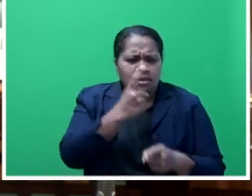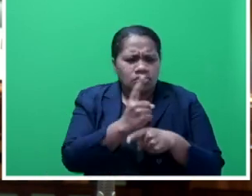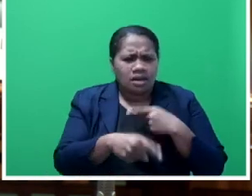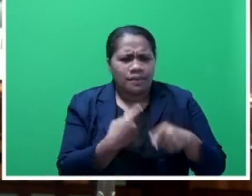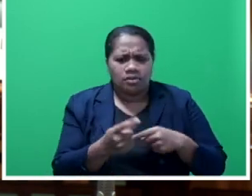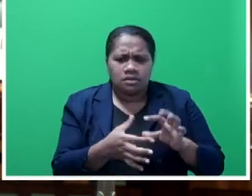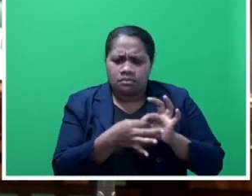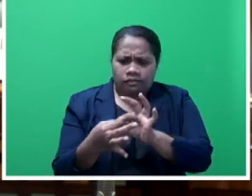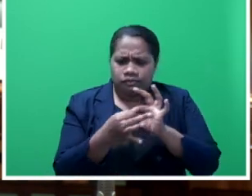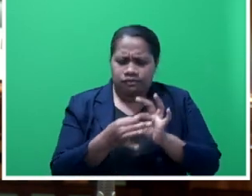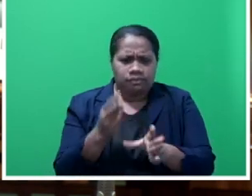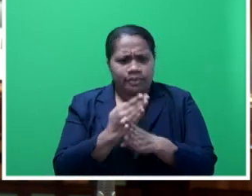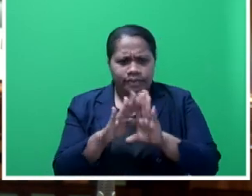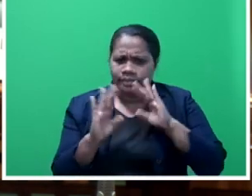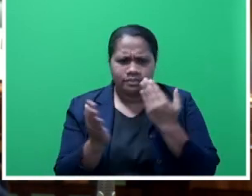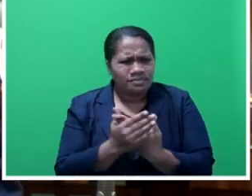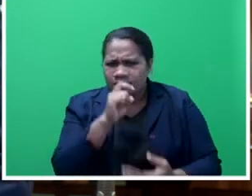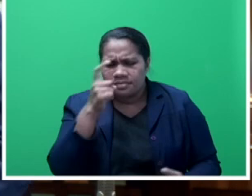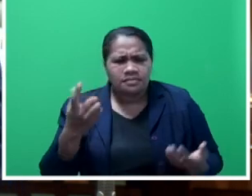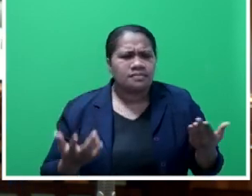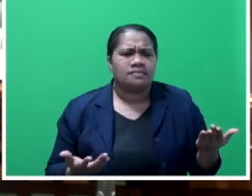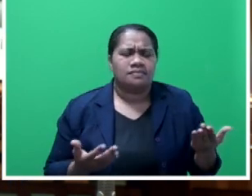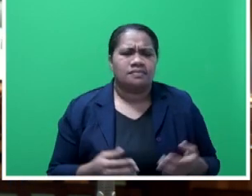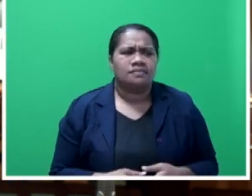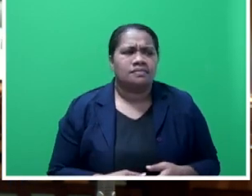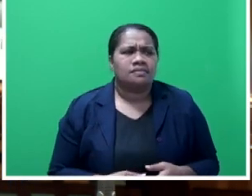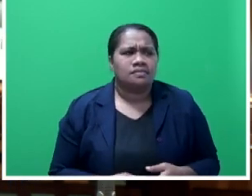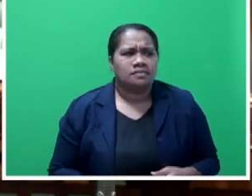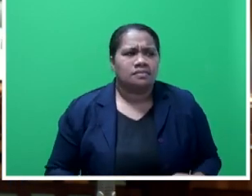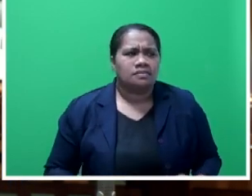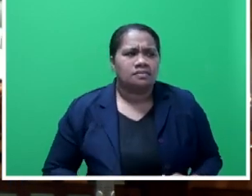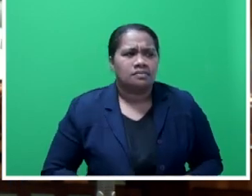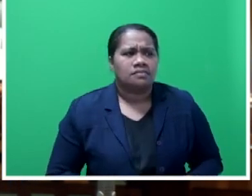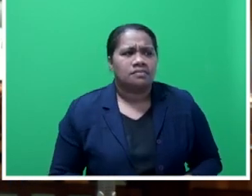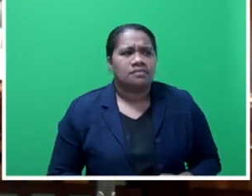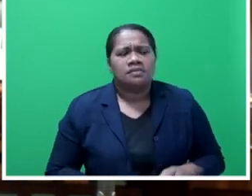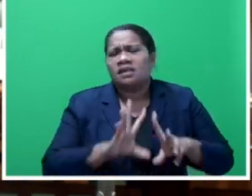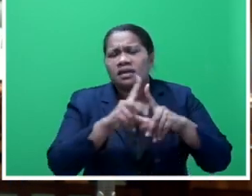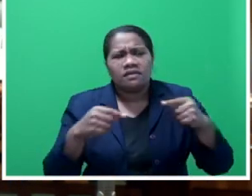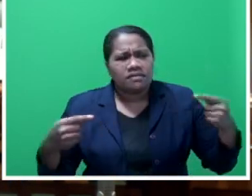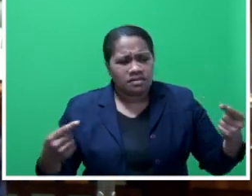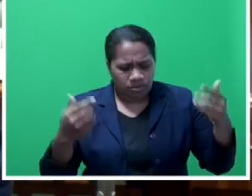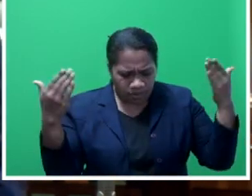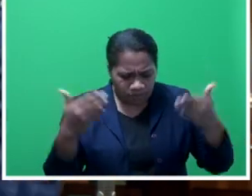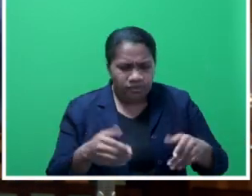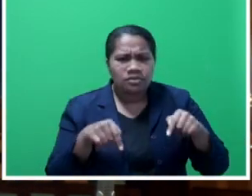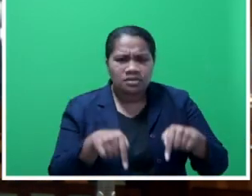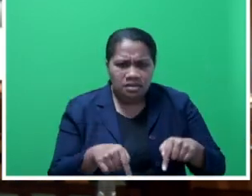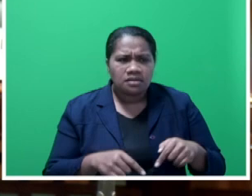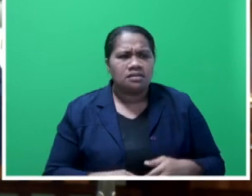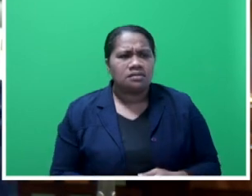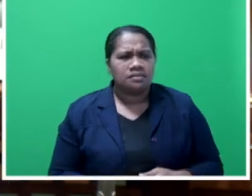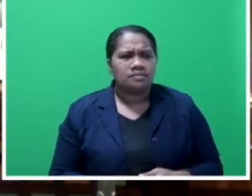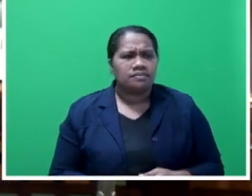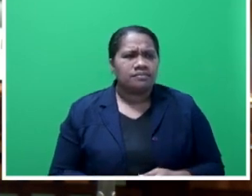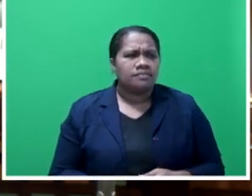Mr. Speaker, sir. Very good. Because everything for them boils down into that. Everything boils down to grandstanding. Everything